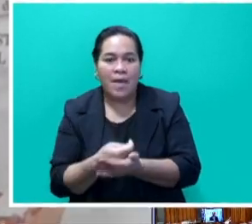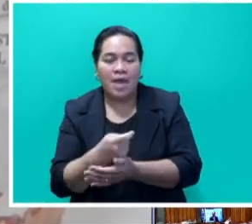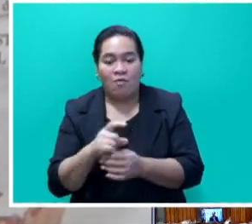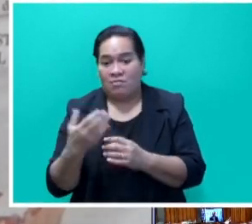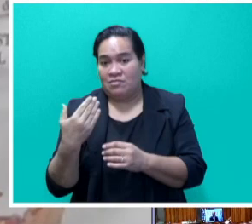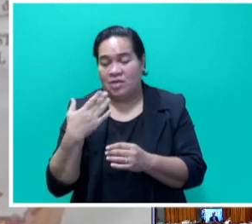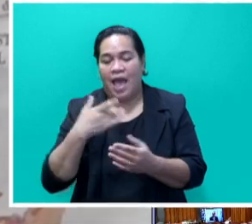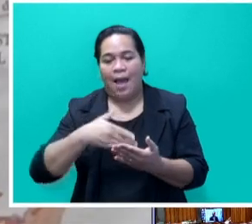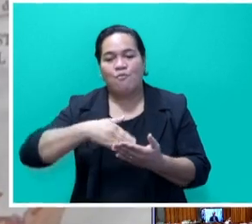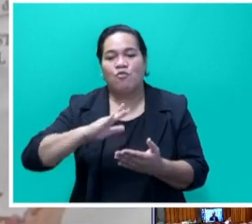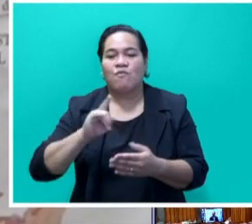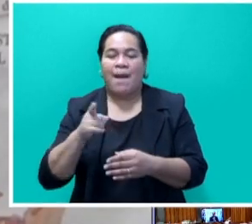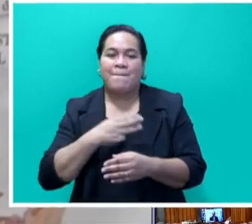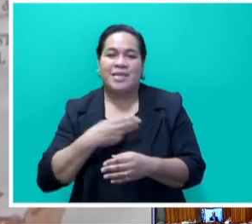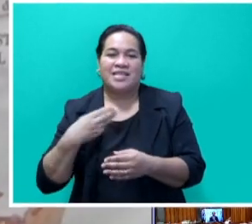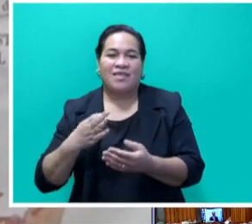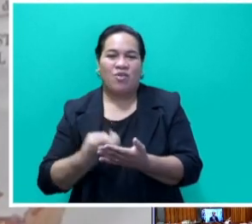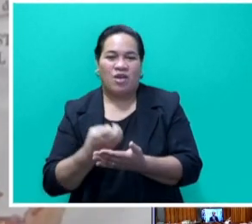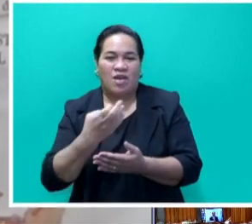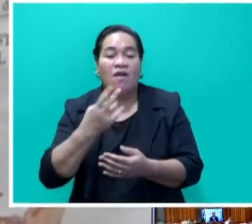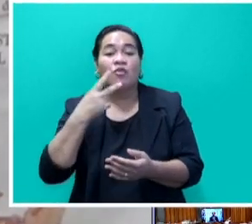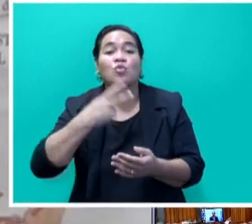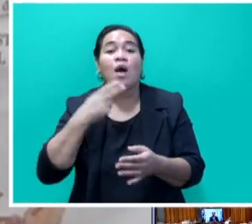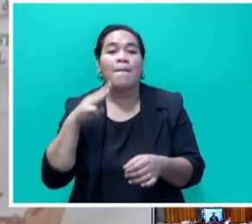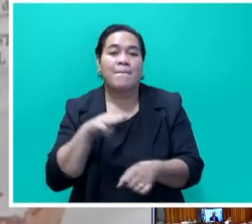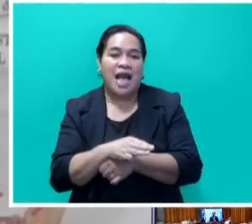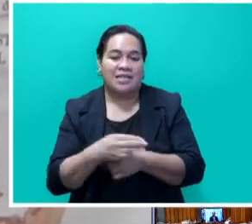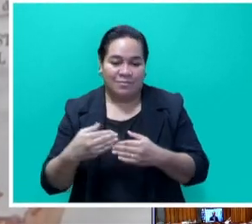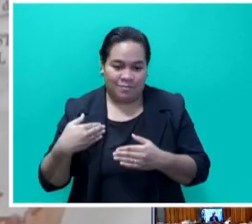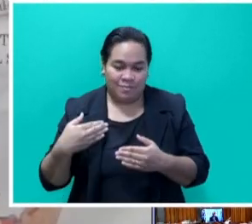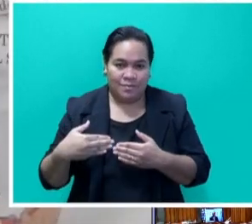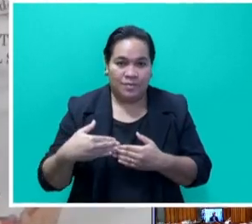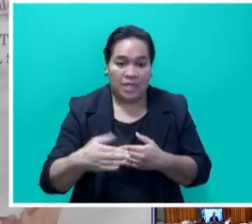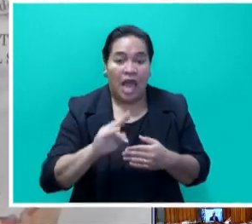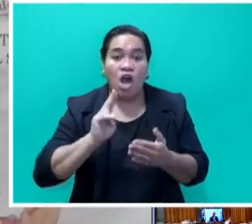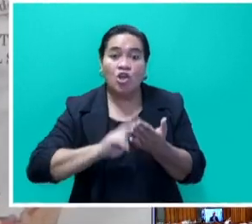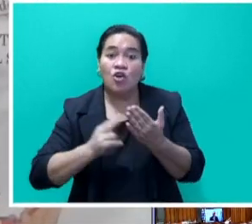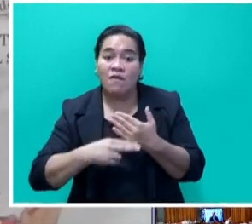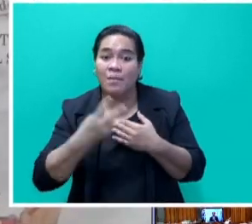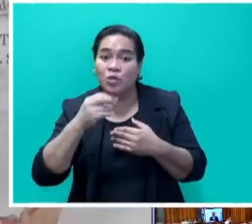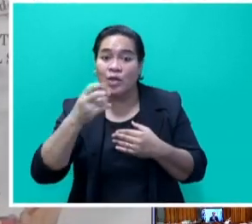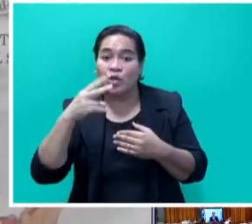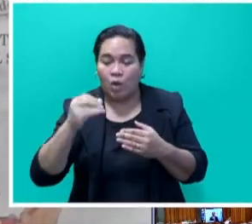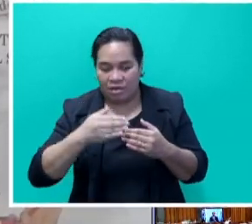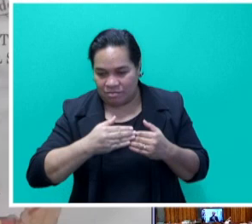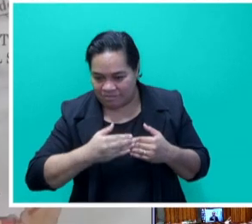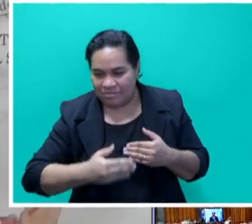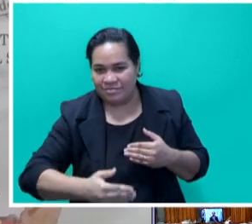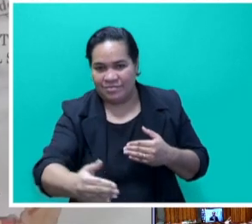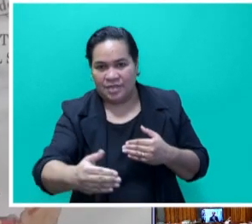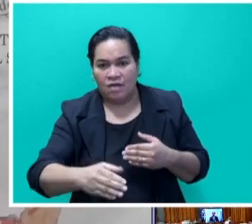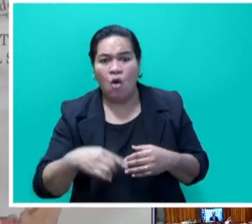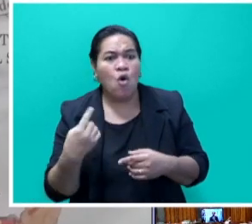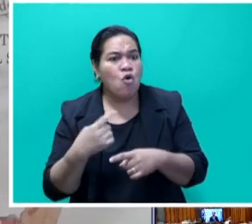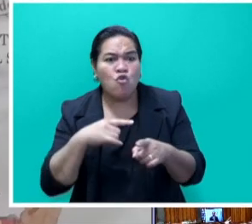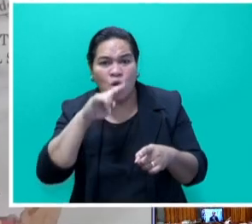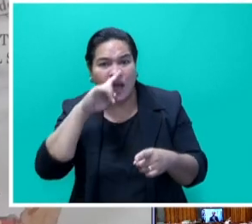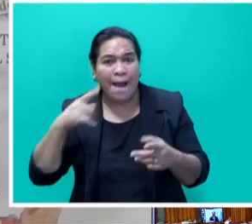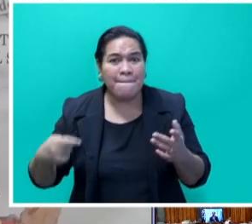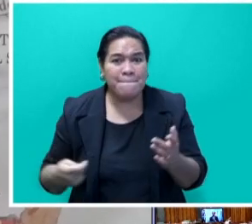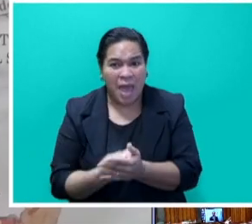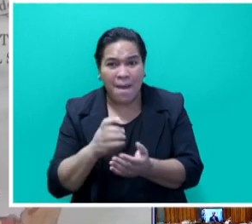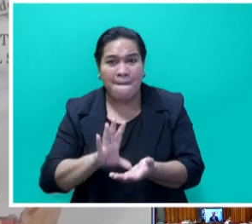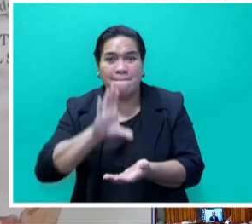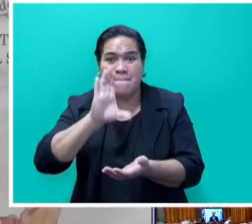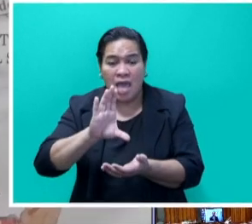approved by the Minister of Economy for 12 months, effective from November 2020. And for those that cannot make lump sum payments, we have